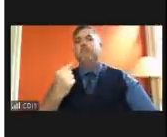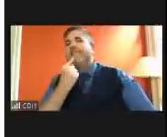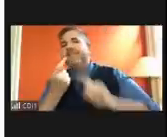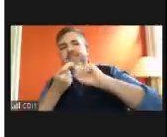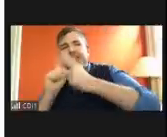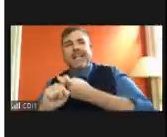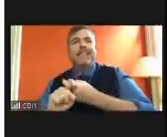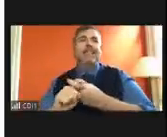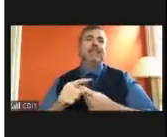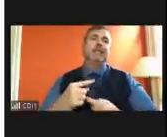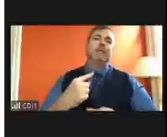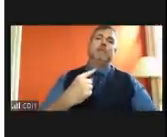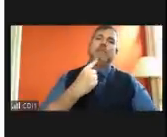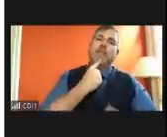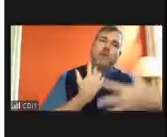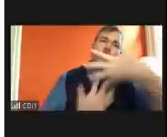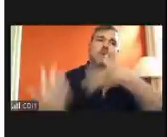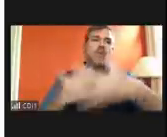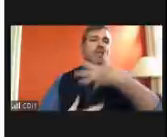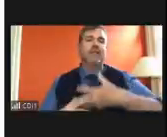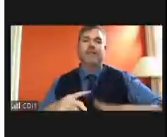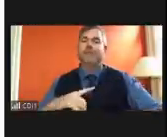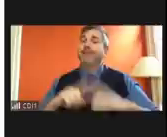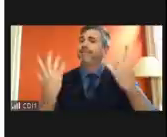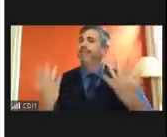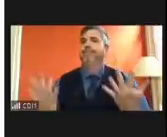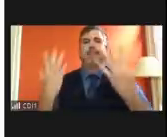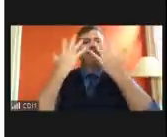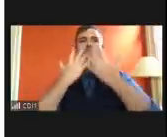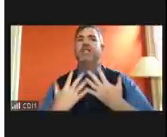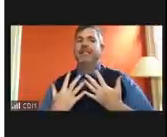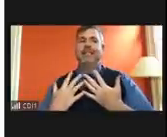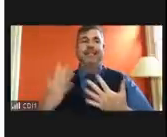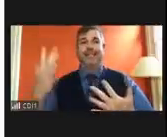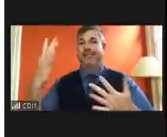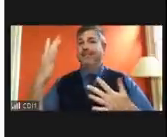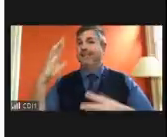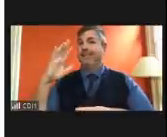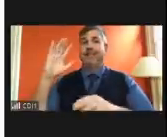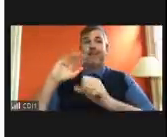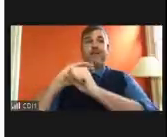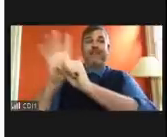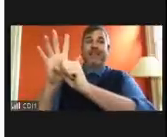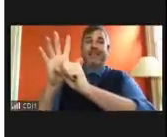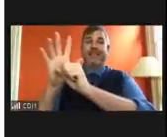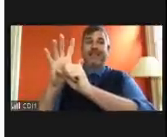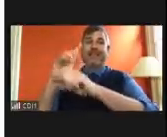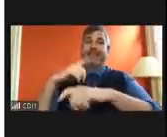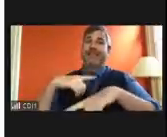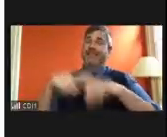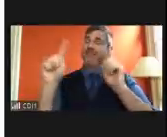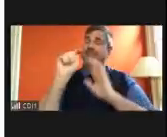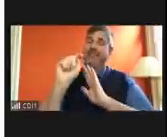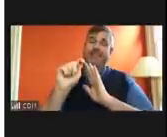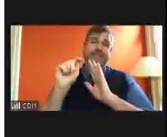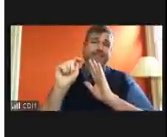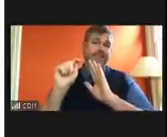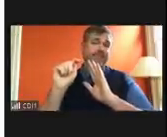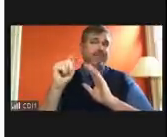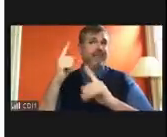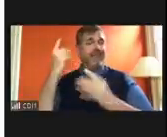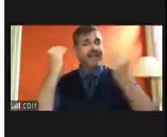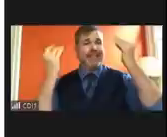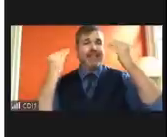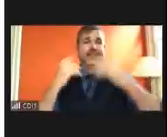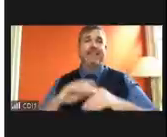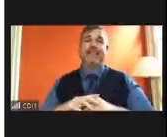interactions. Unfortunately, the virus is on a different timeline. And the virus is teaching us that